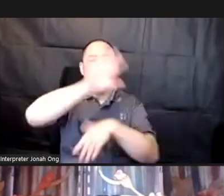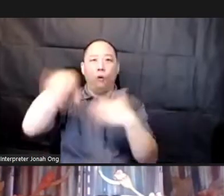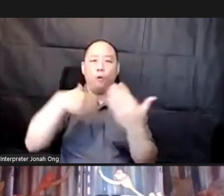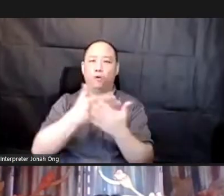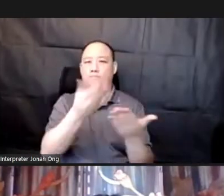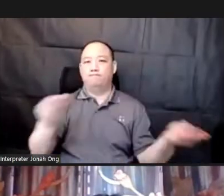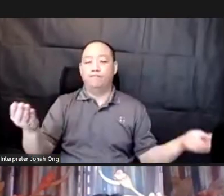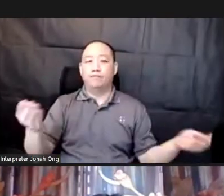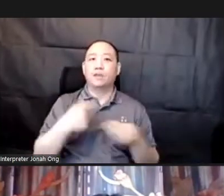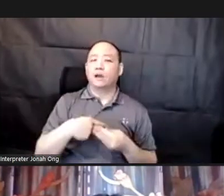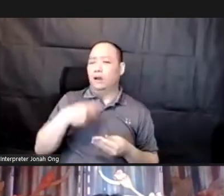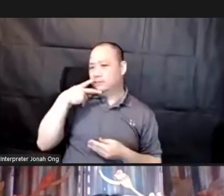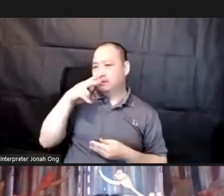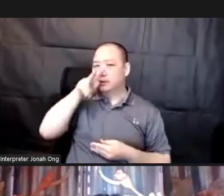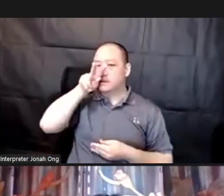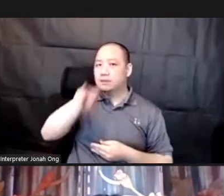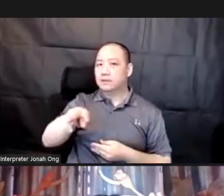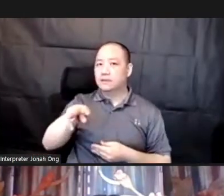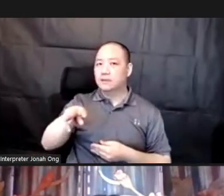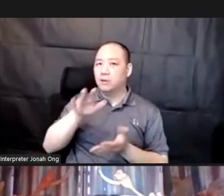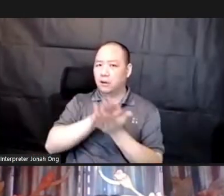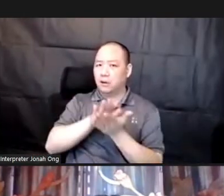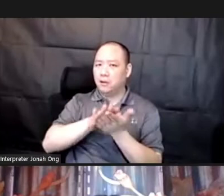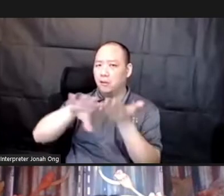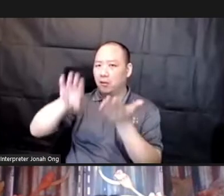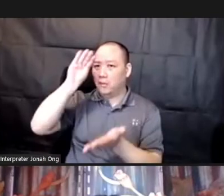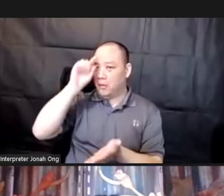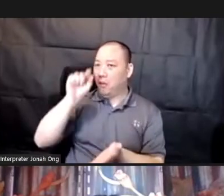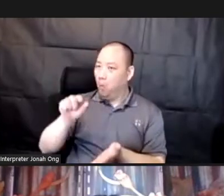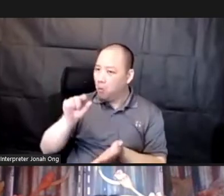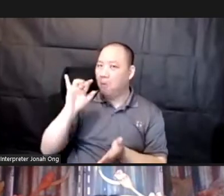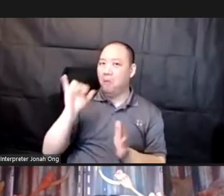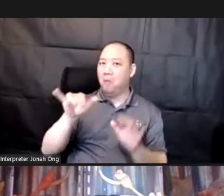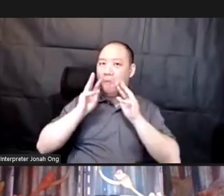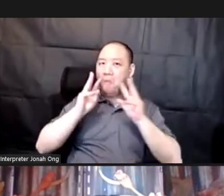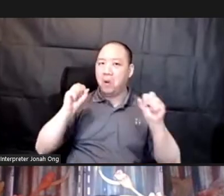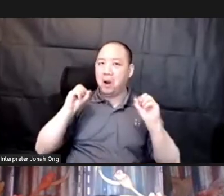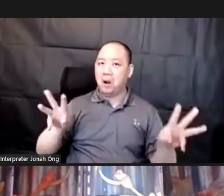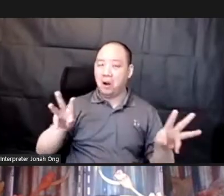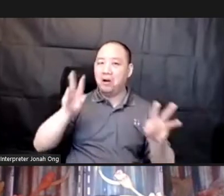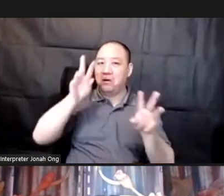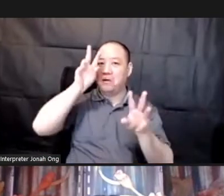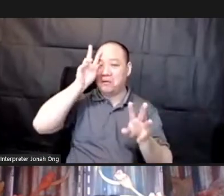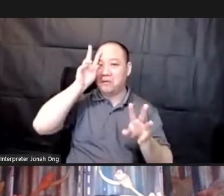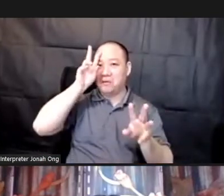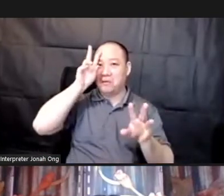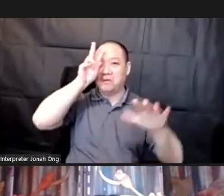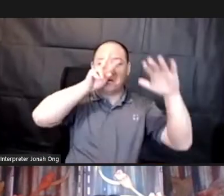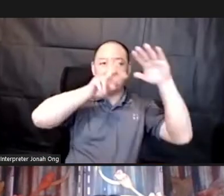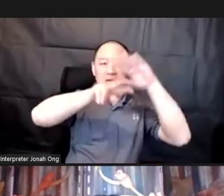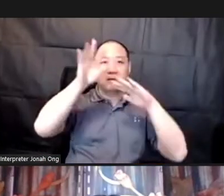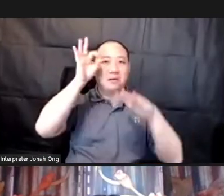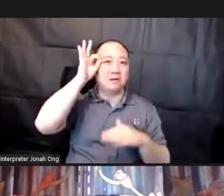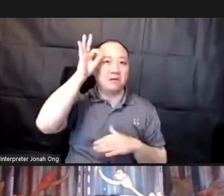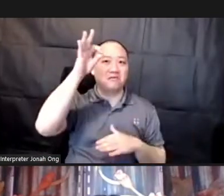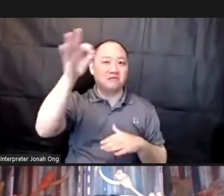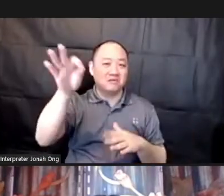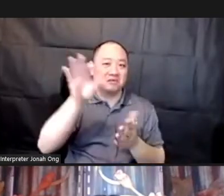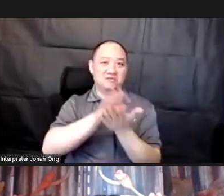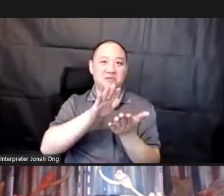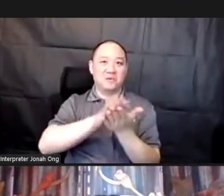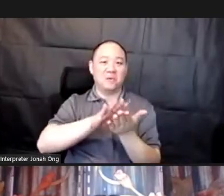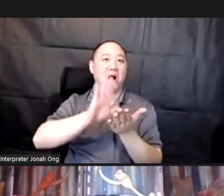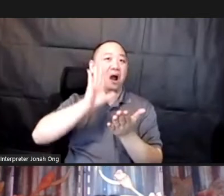what she's doing in school, and I'm like, wow, this is the future. This is what our kids are going to look like, so that we are not having this